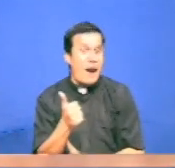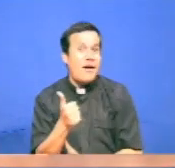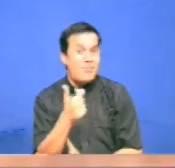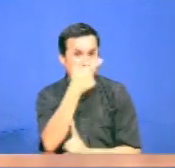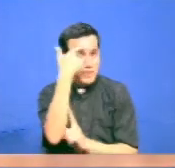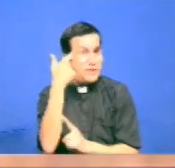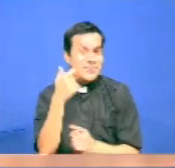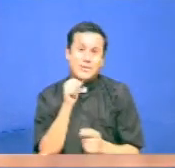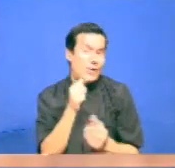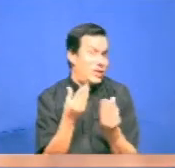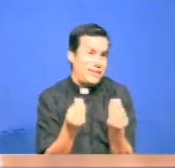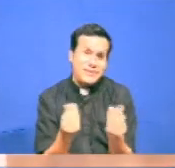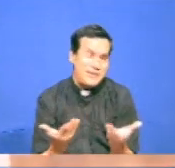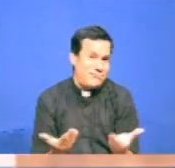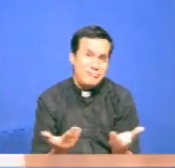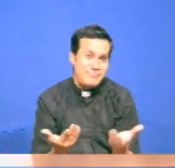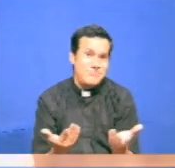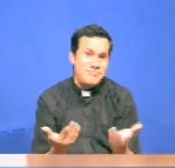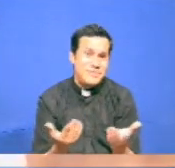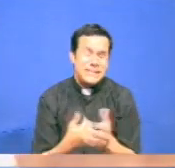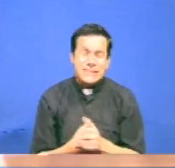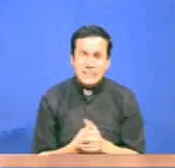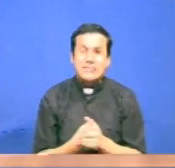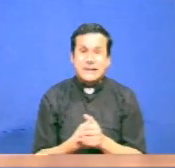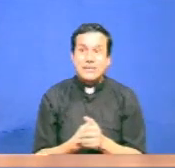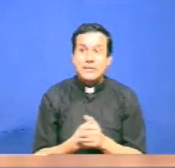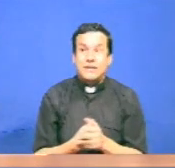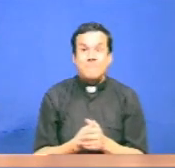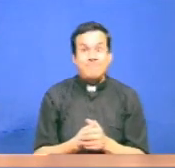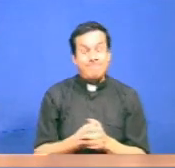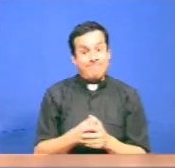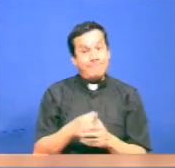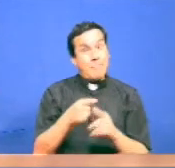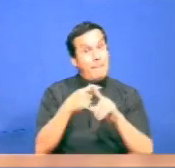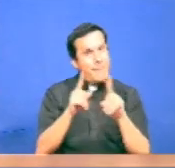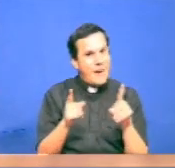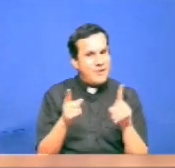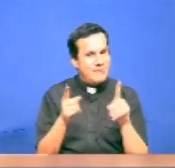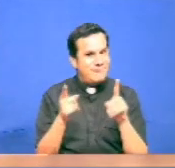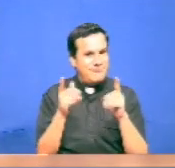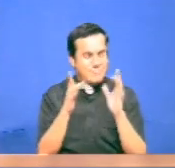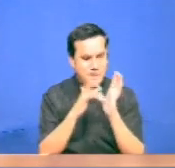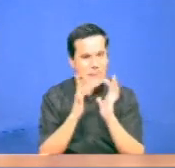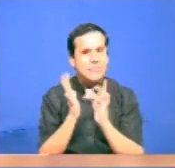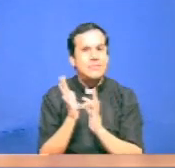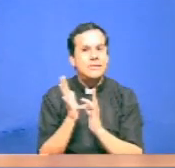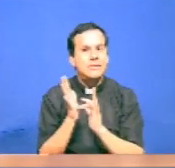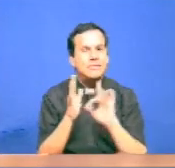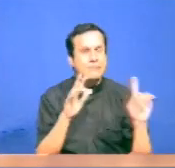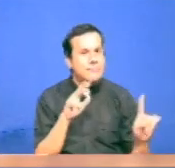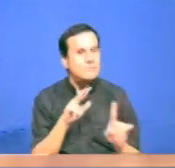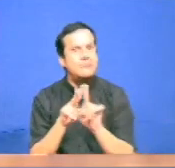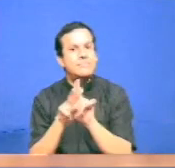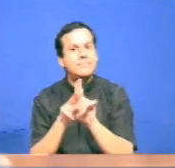easy. That notwithstanding, Jesus continues us at the arrival where they are, we are told in the